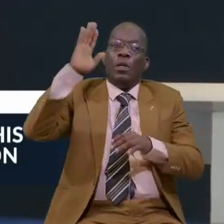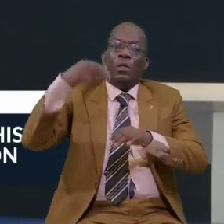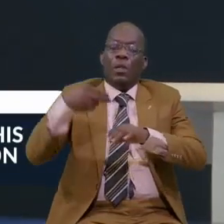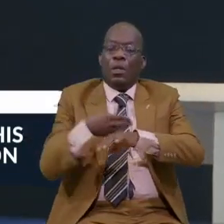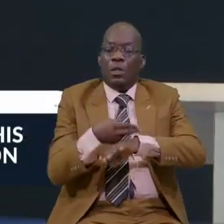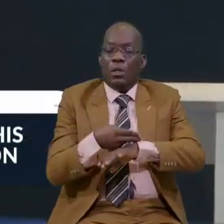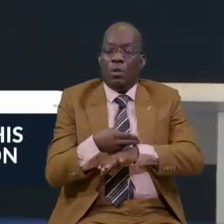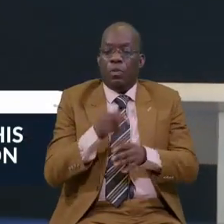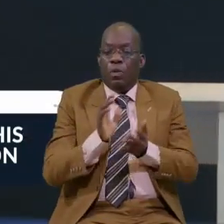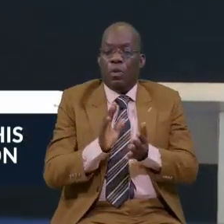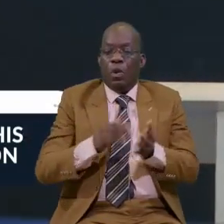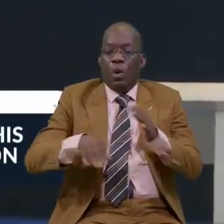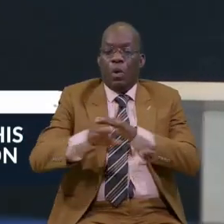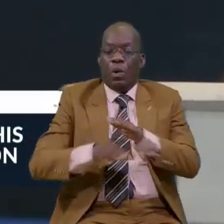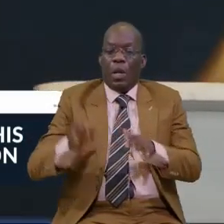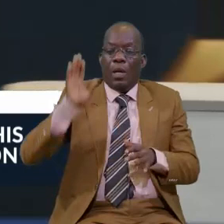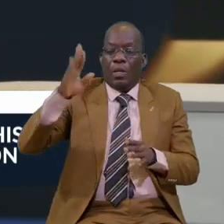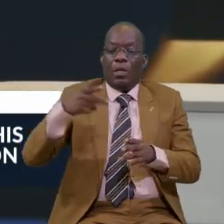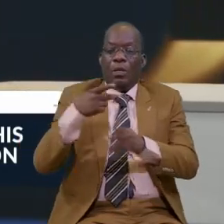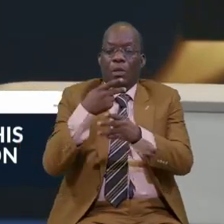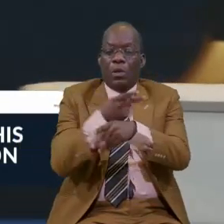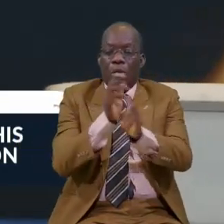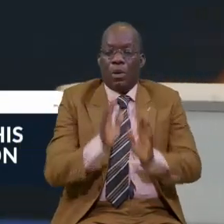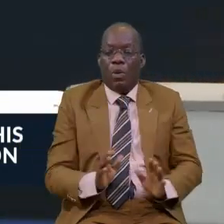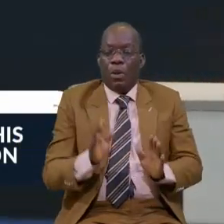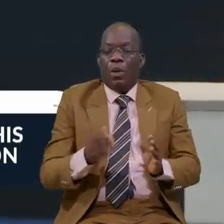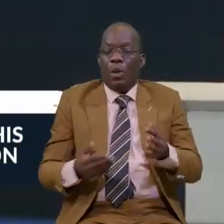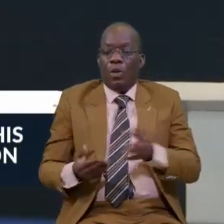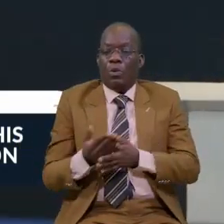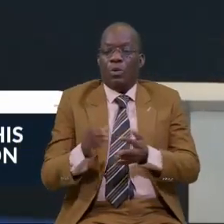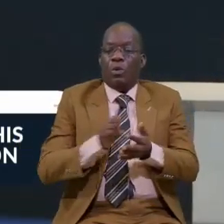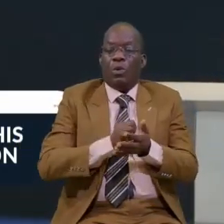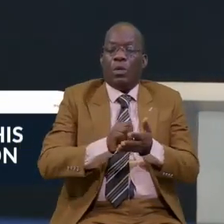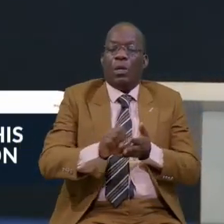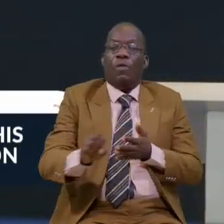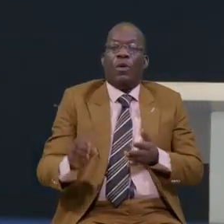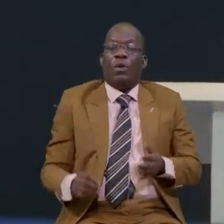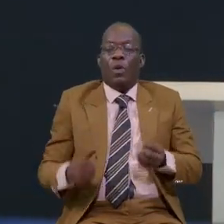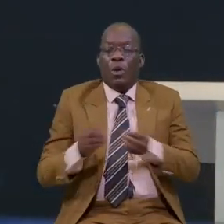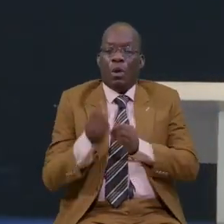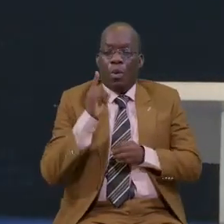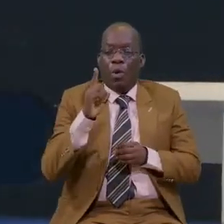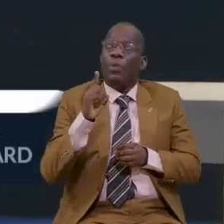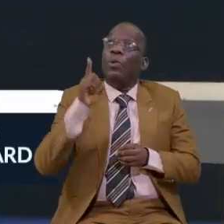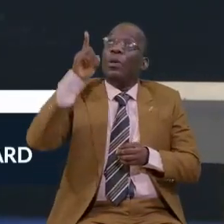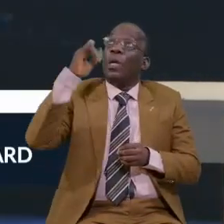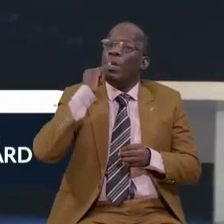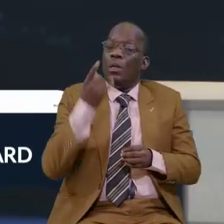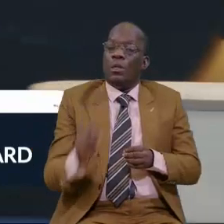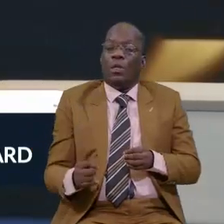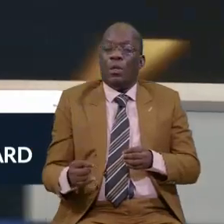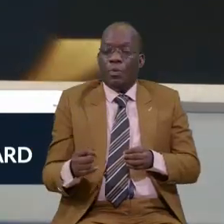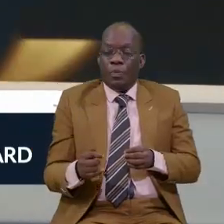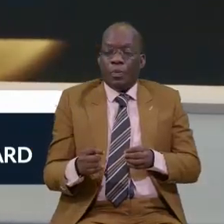through sanctification. Look at number one. Number one, he is the upholder of saved souls. When you